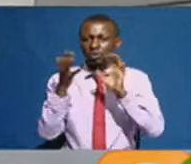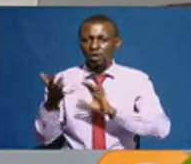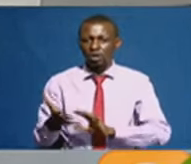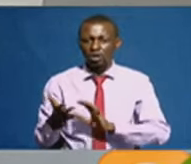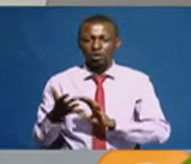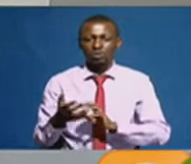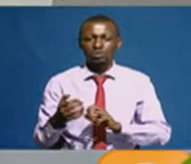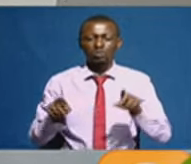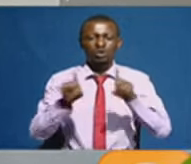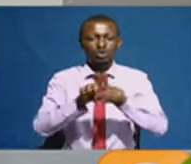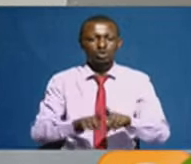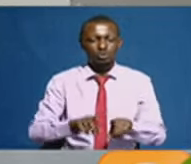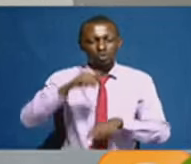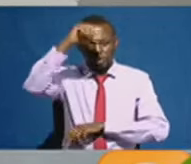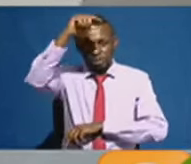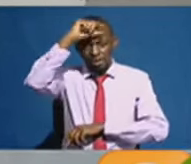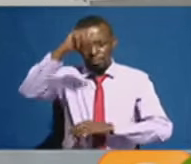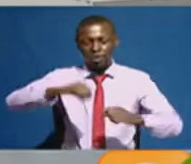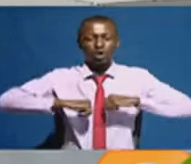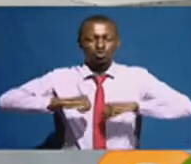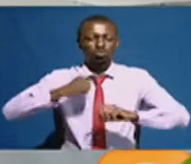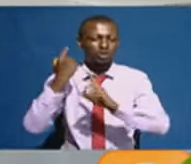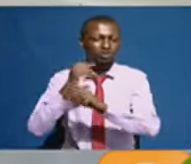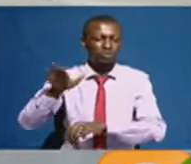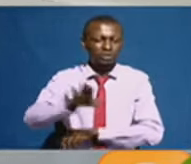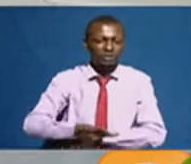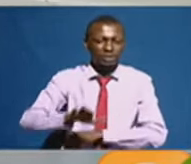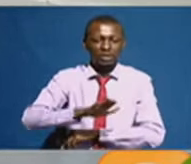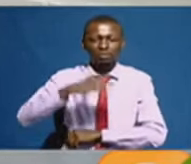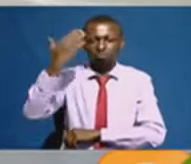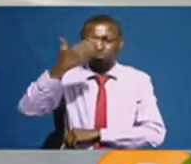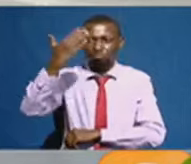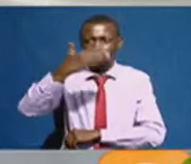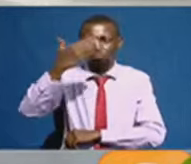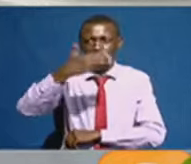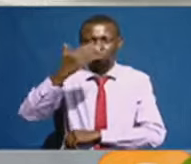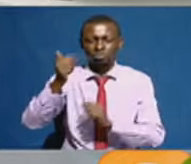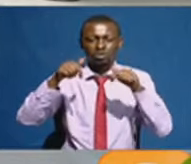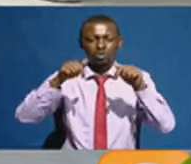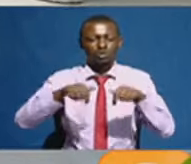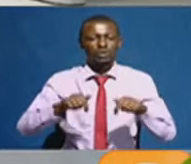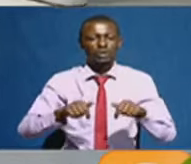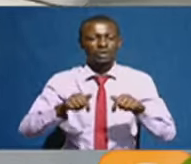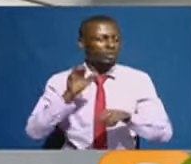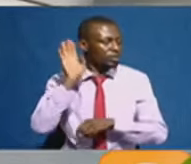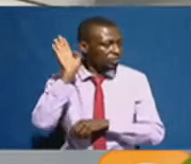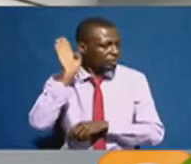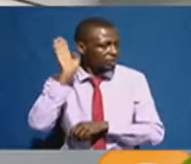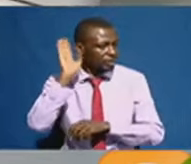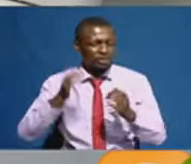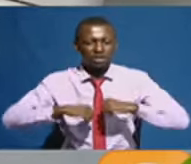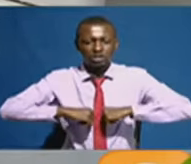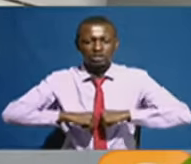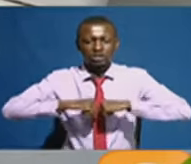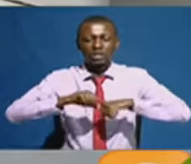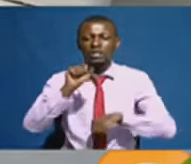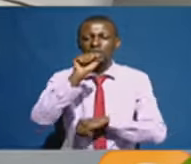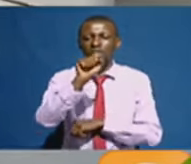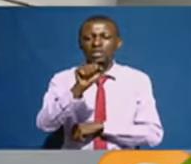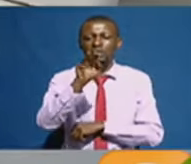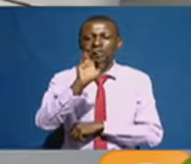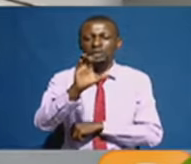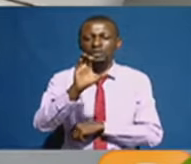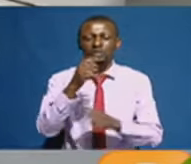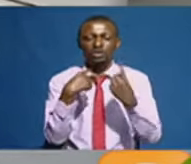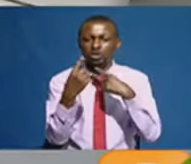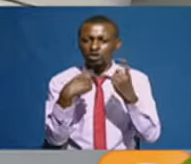from government officials speaking in different platforms. Of course, we had the head of the public service today. I was listening to the chair of SRC speaking to